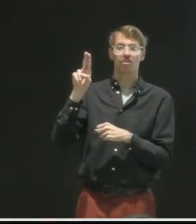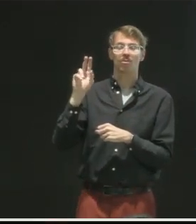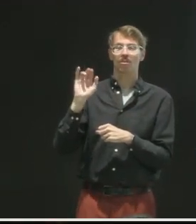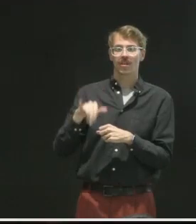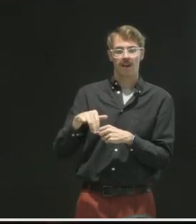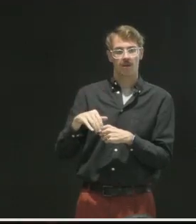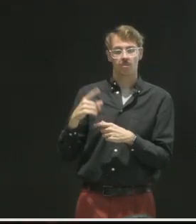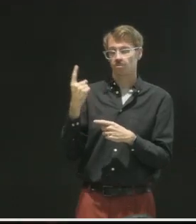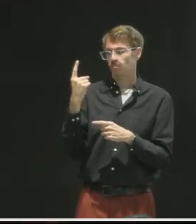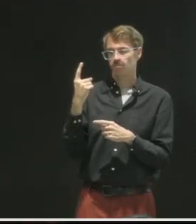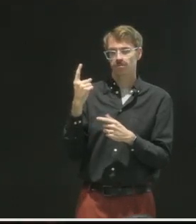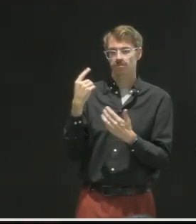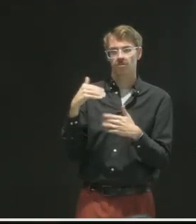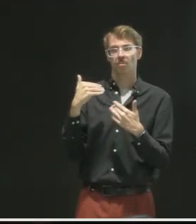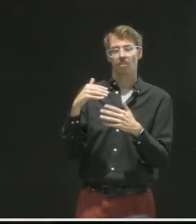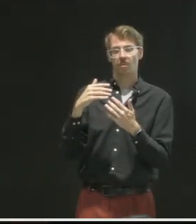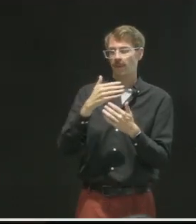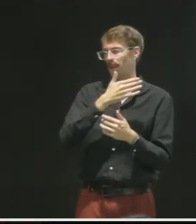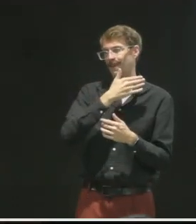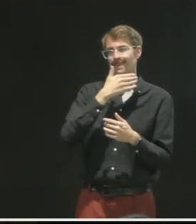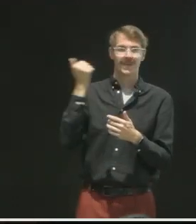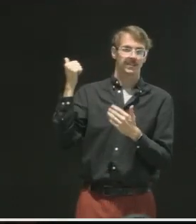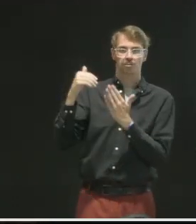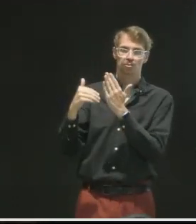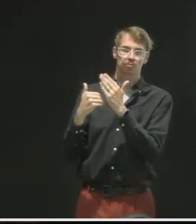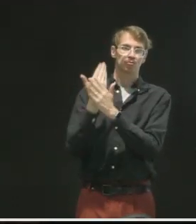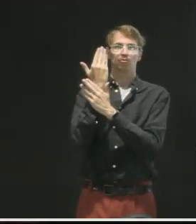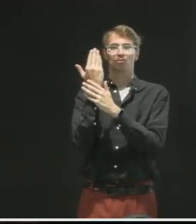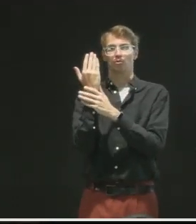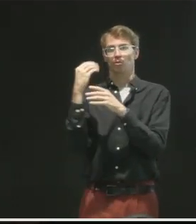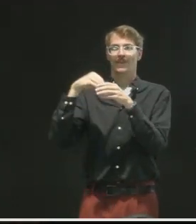was the best infrastructure